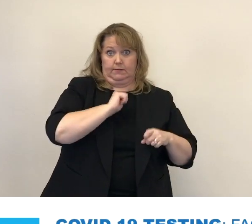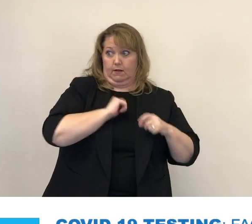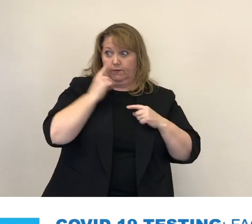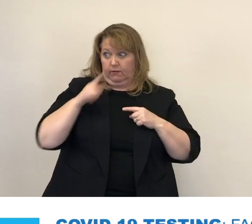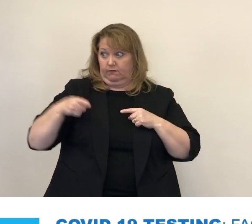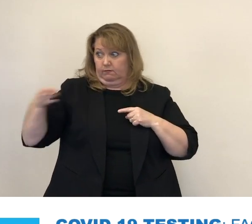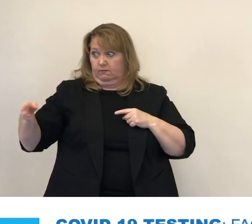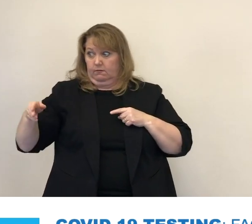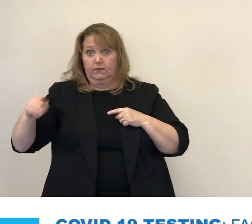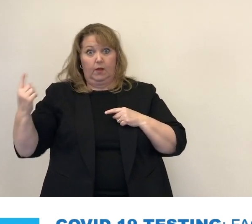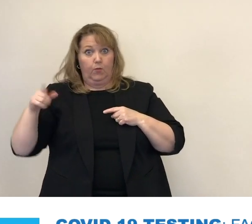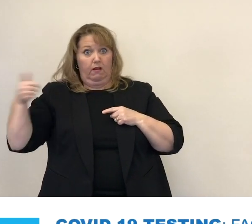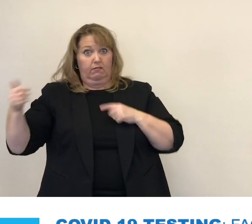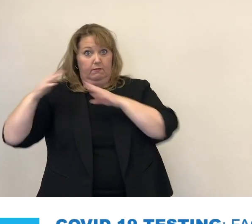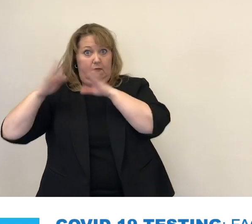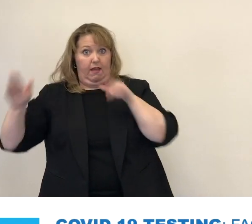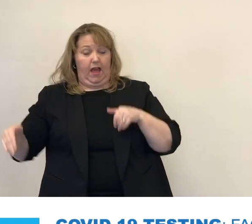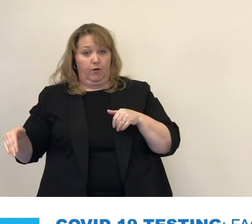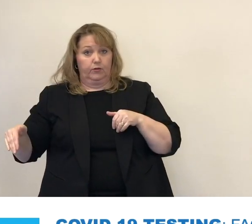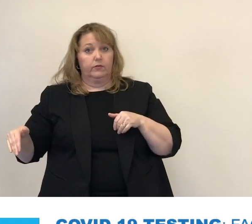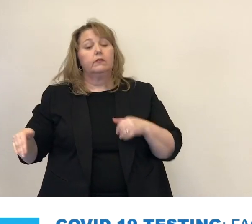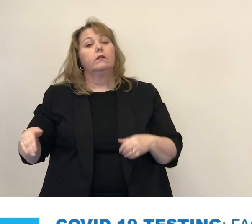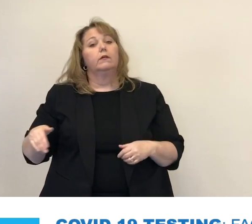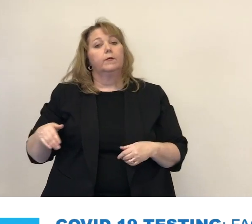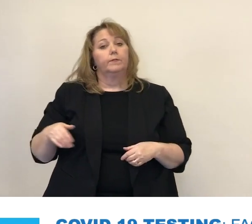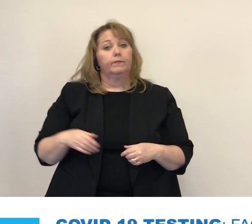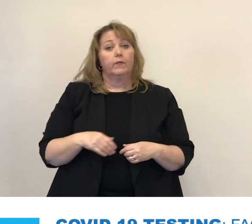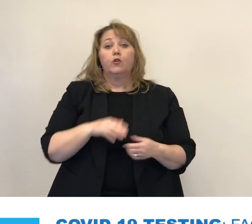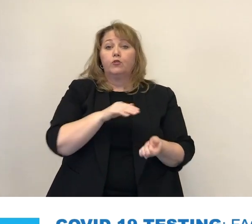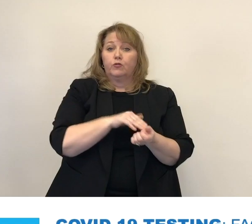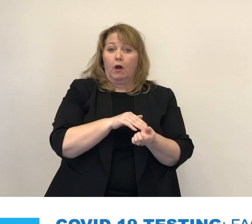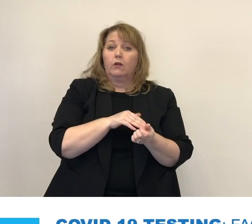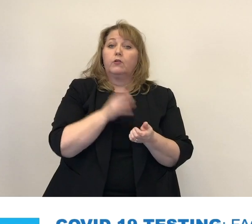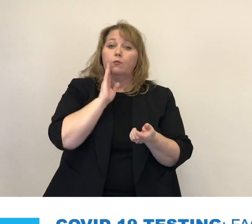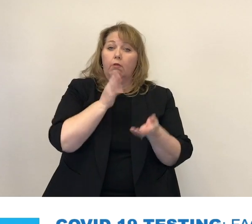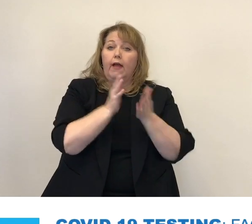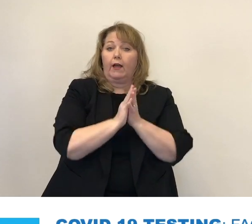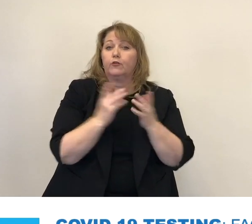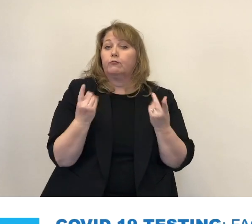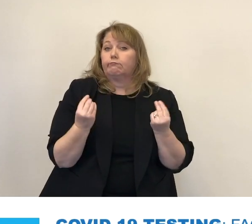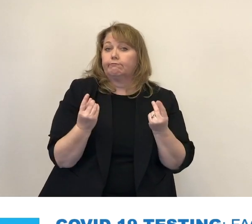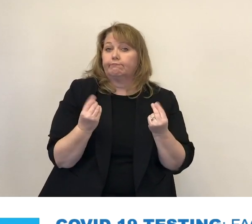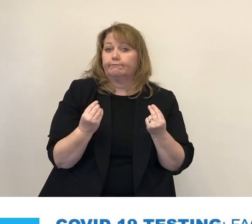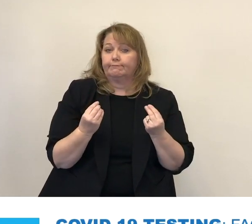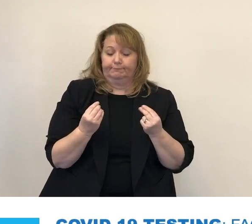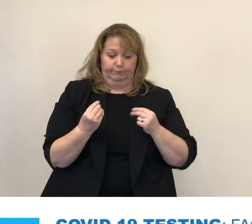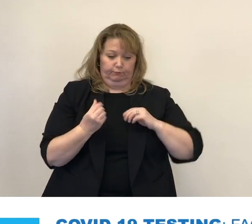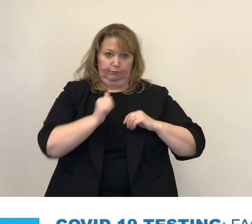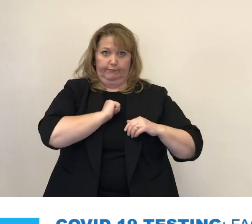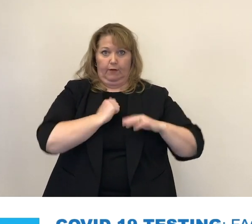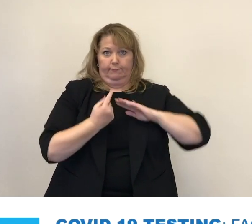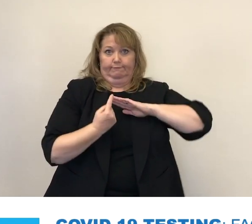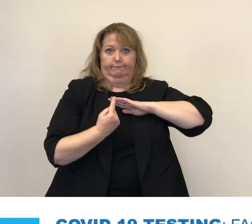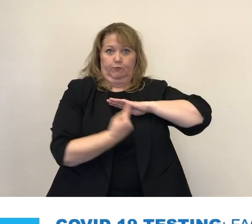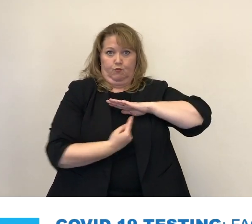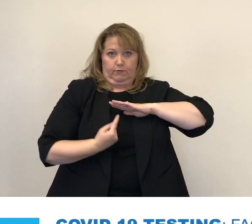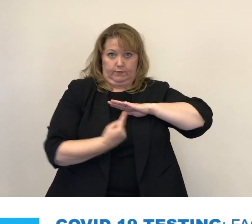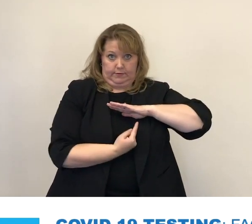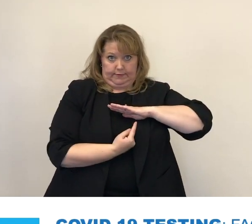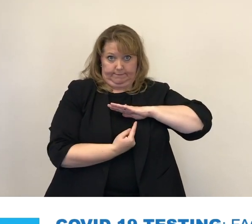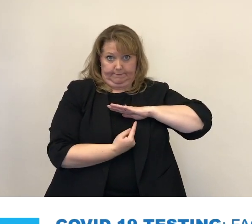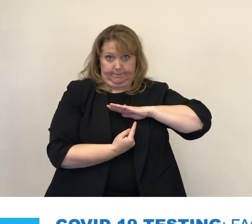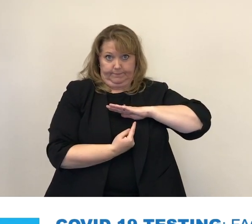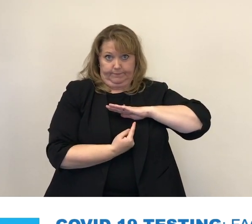likely that what you'll be asked to do is to self-quarantine and to monitor your symptoms. If any of the symptoms that I talked about earlier